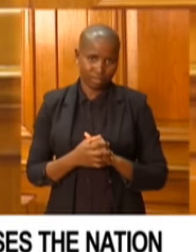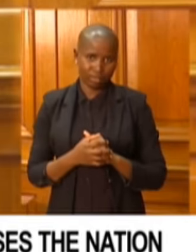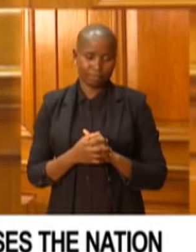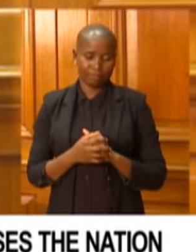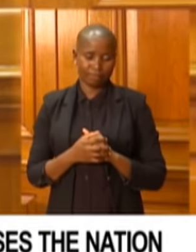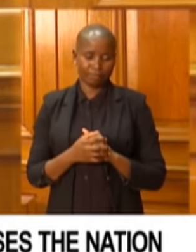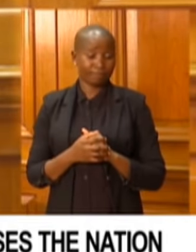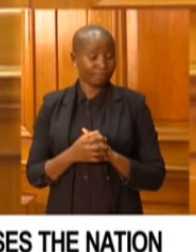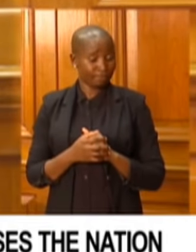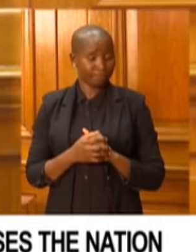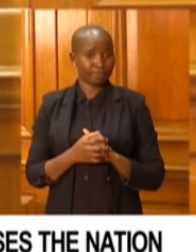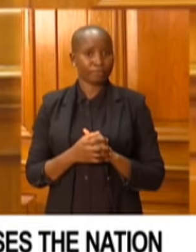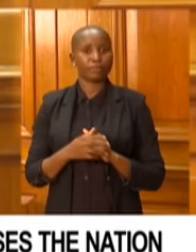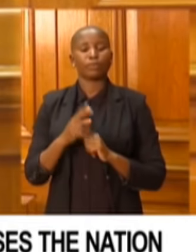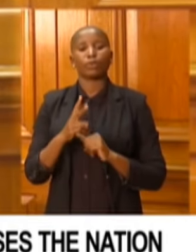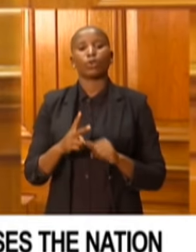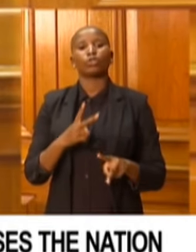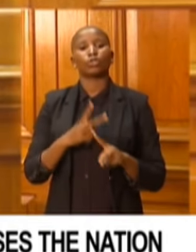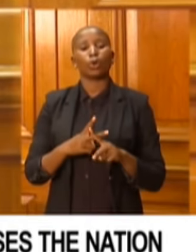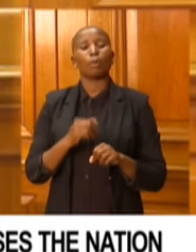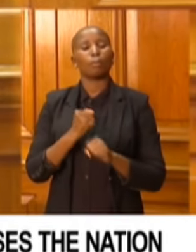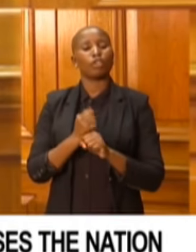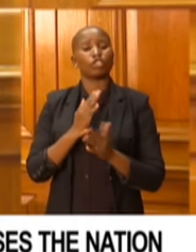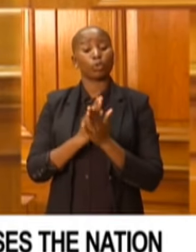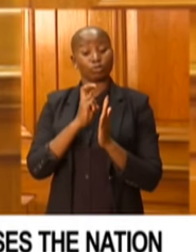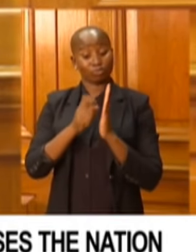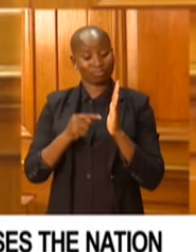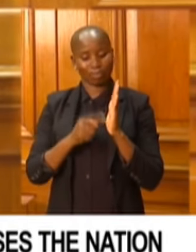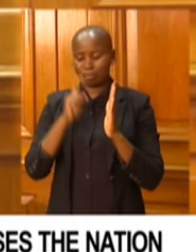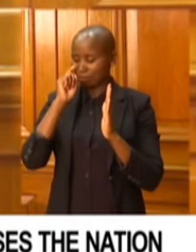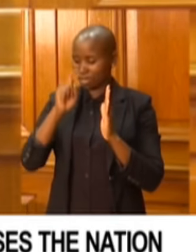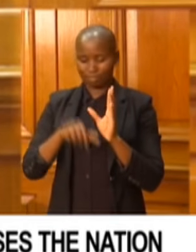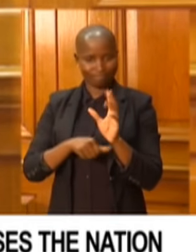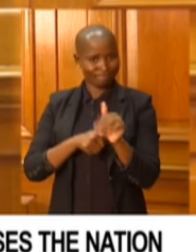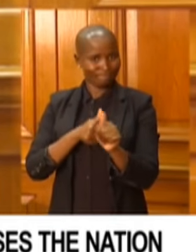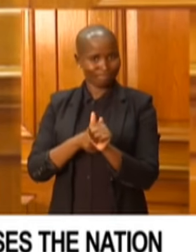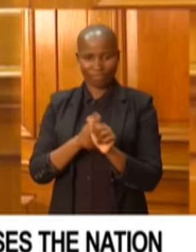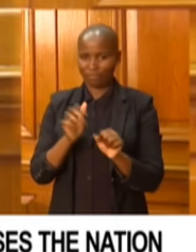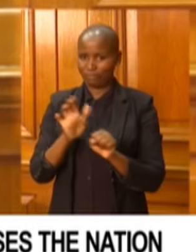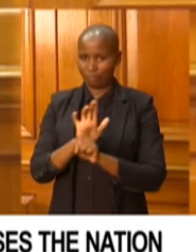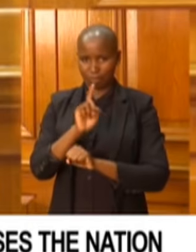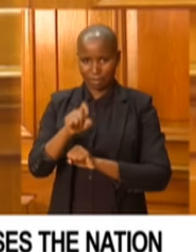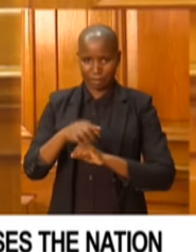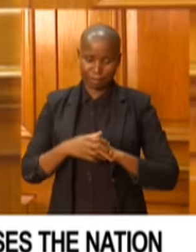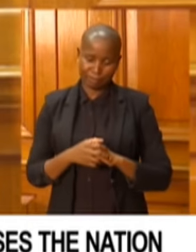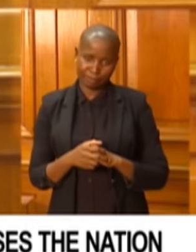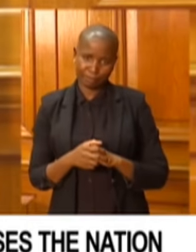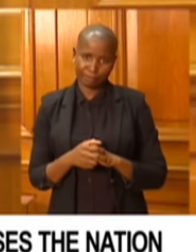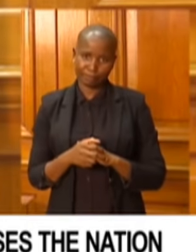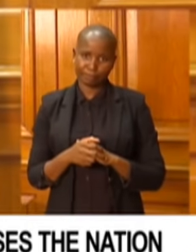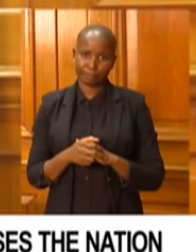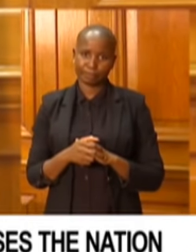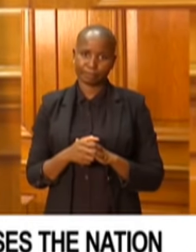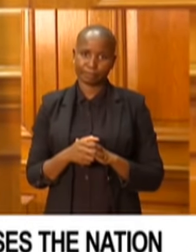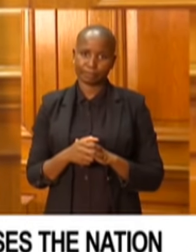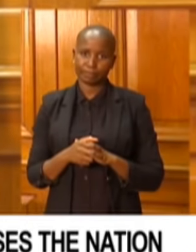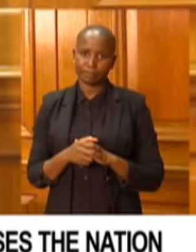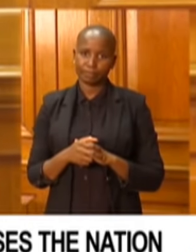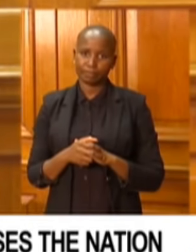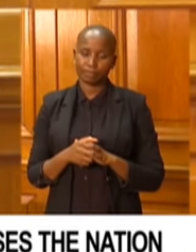ensure that these are vigorously adhered to. Our second task, as we chart our path